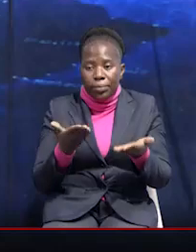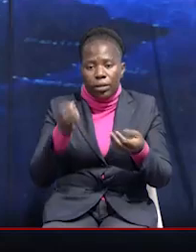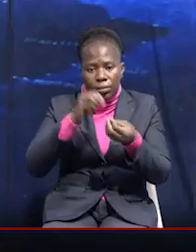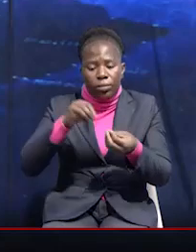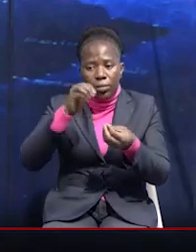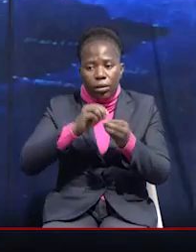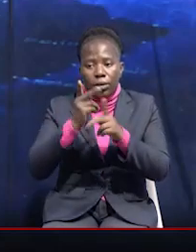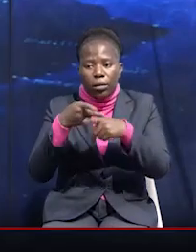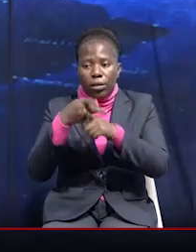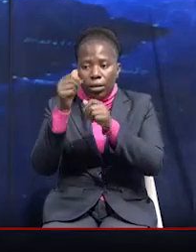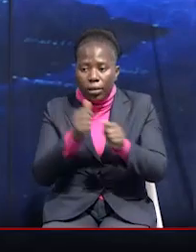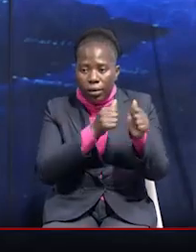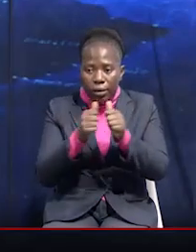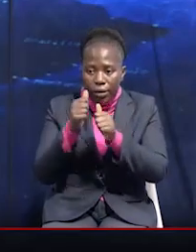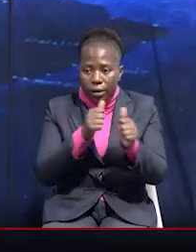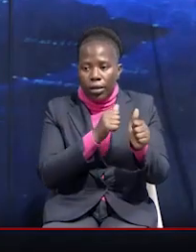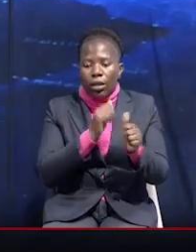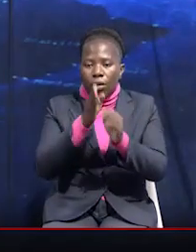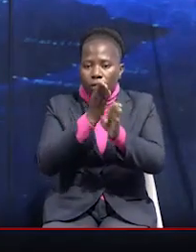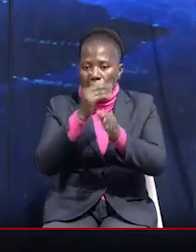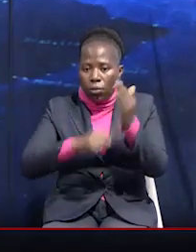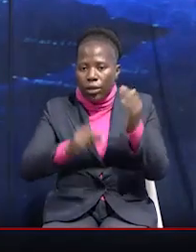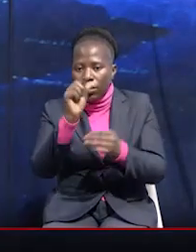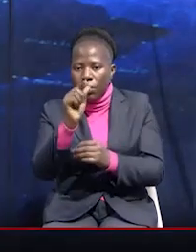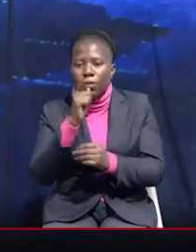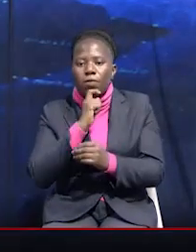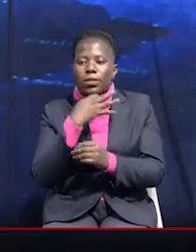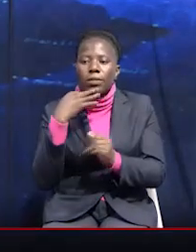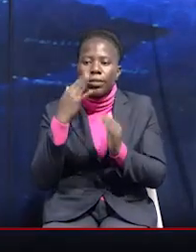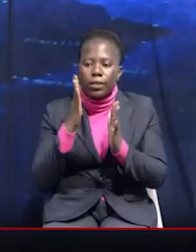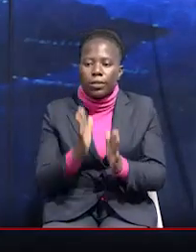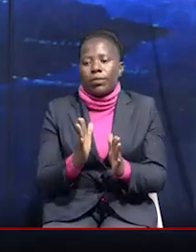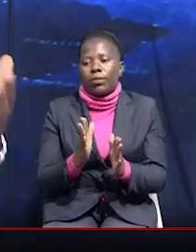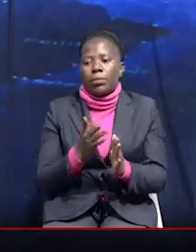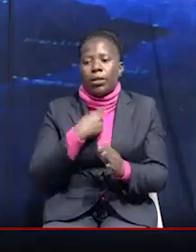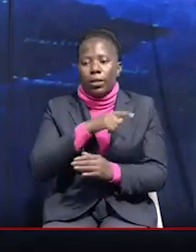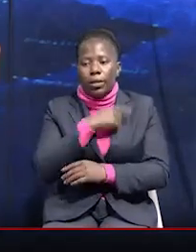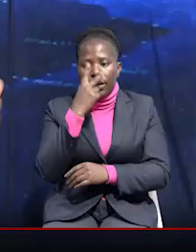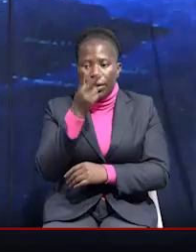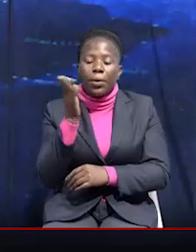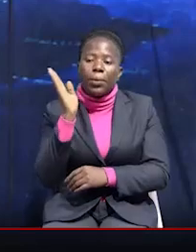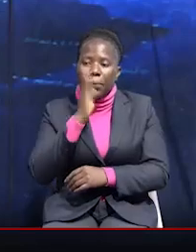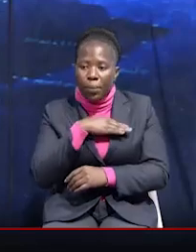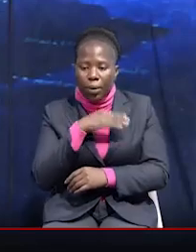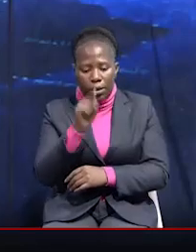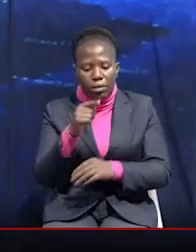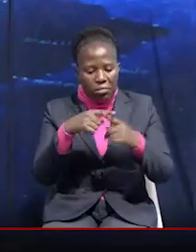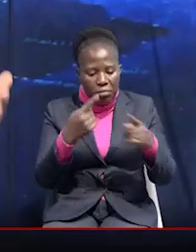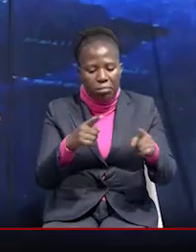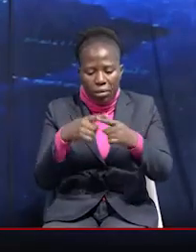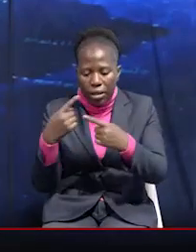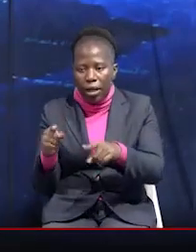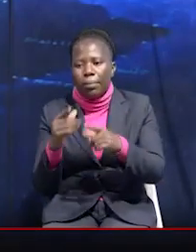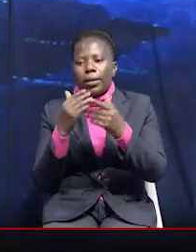productive activities should be directed to SME as opposed to what we have actually been seeing, as a pattern which has developed on a